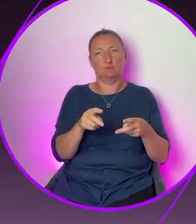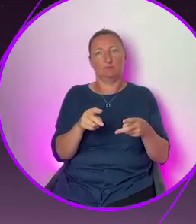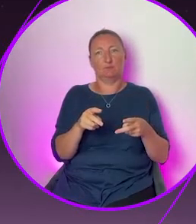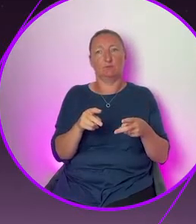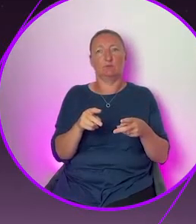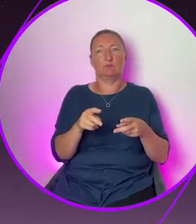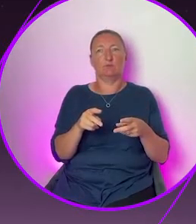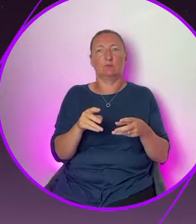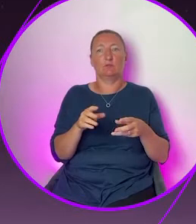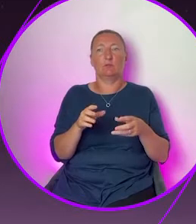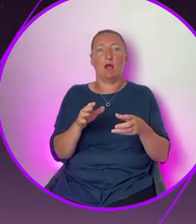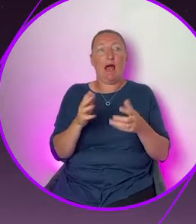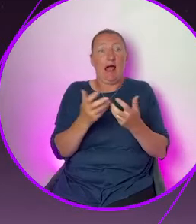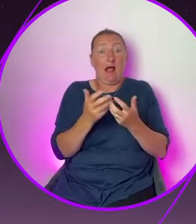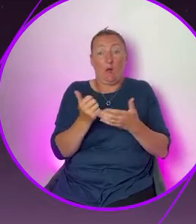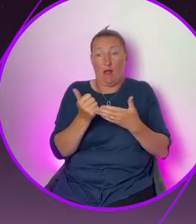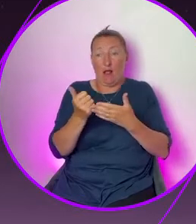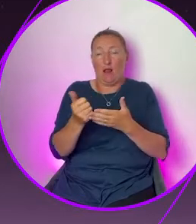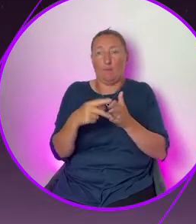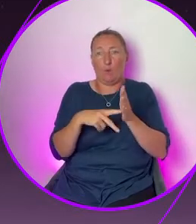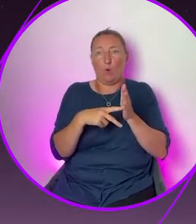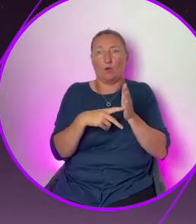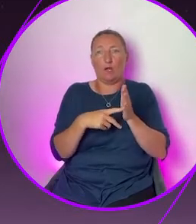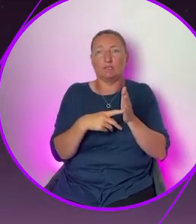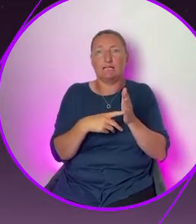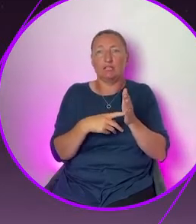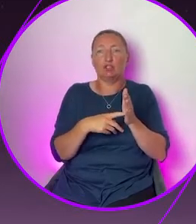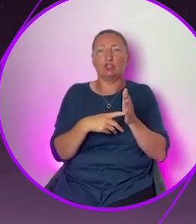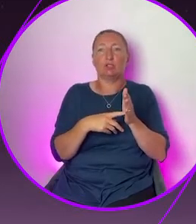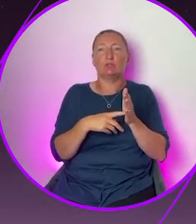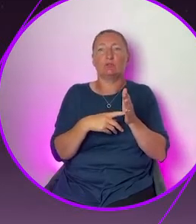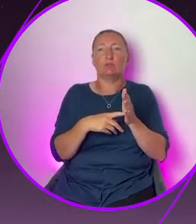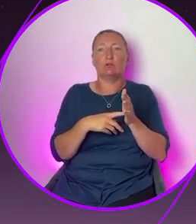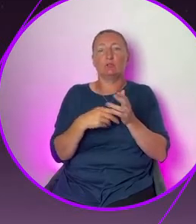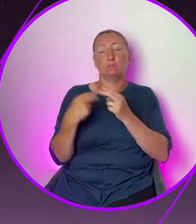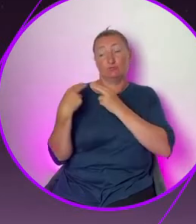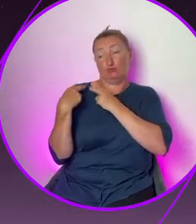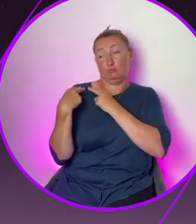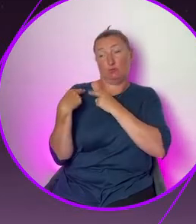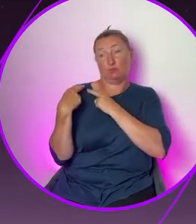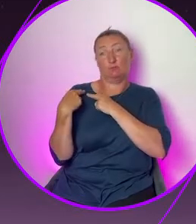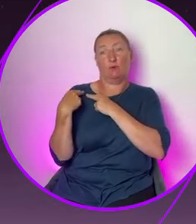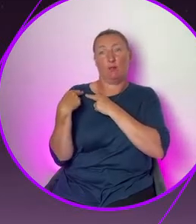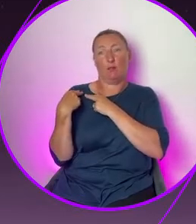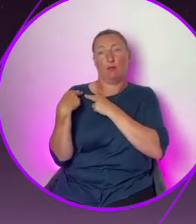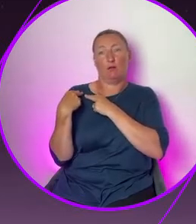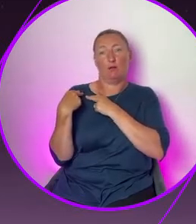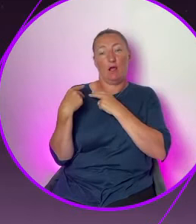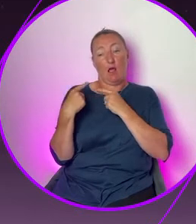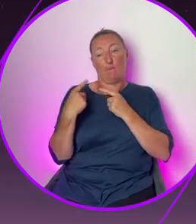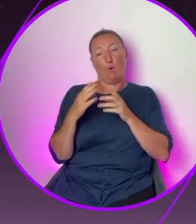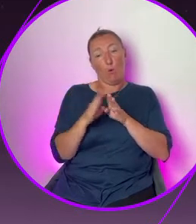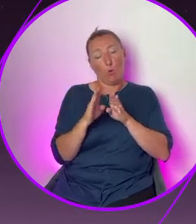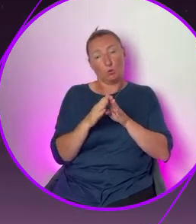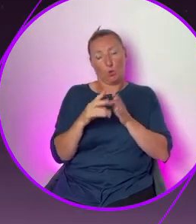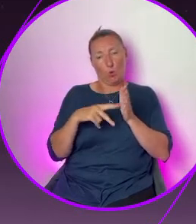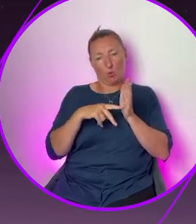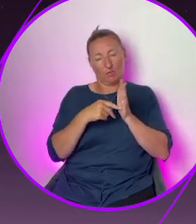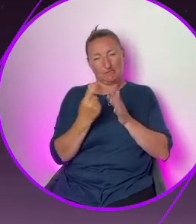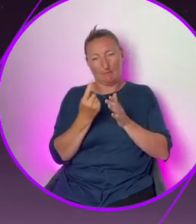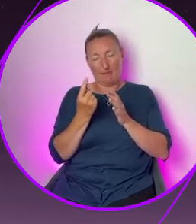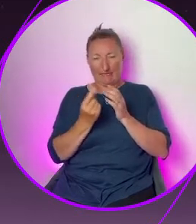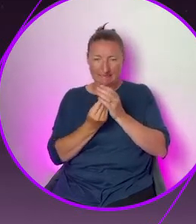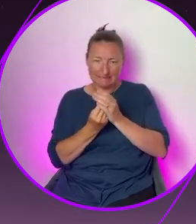help organizations, and help, I think, is an important word rather than hold accountable, but help organizations, right, develop themselves into